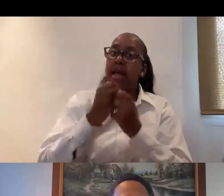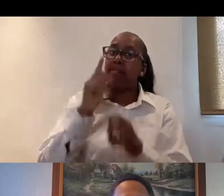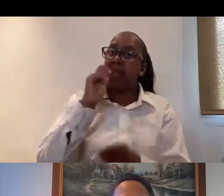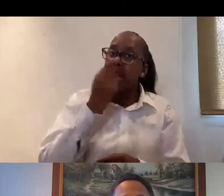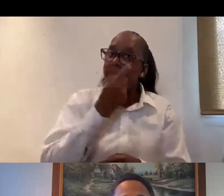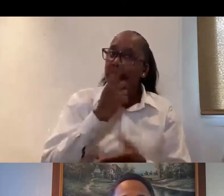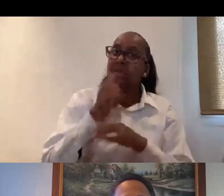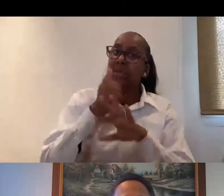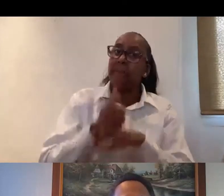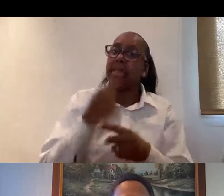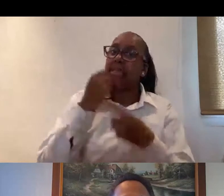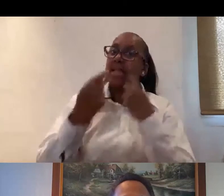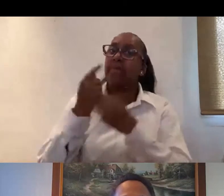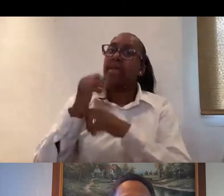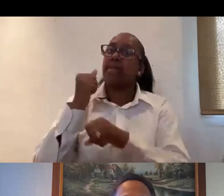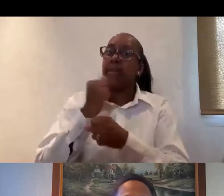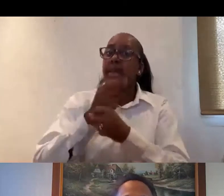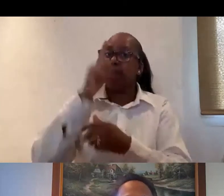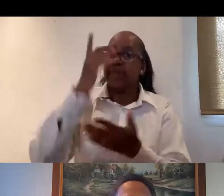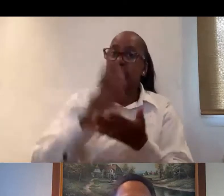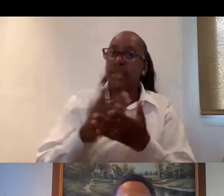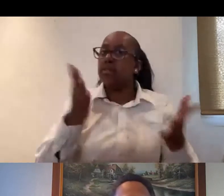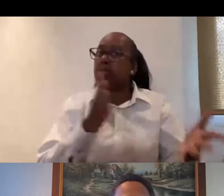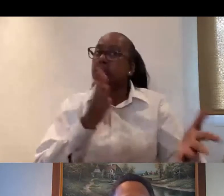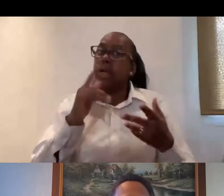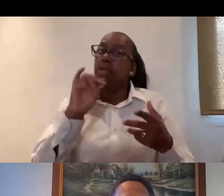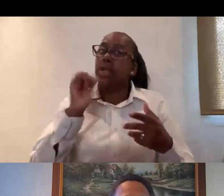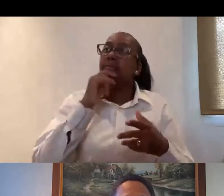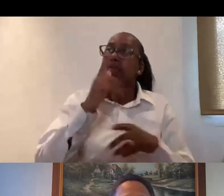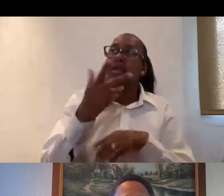evidence-based information to make their decision on whether they have the